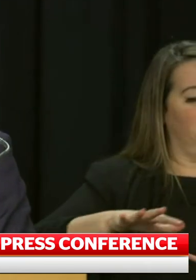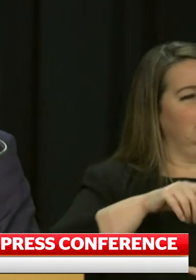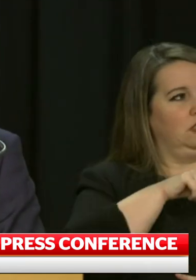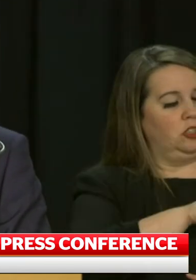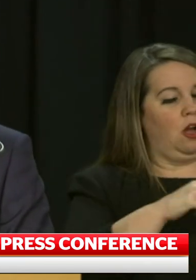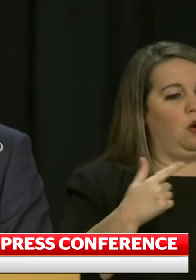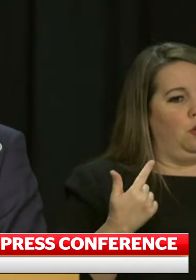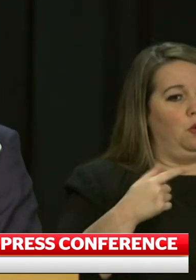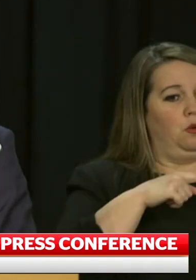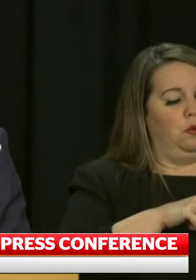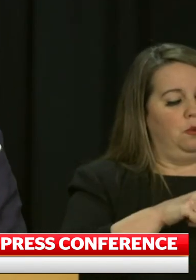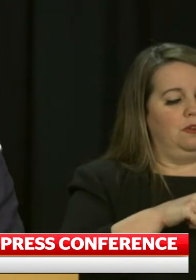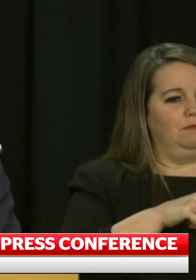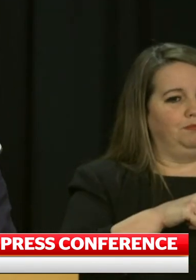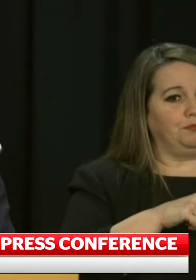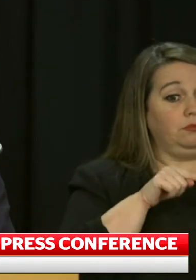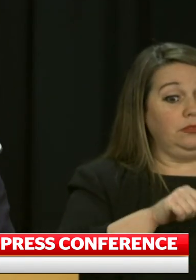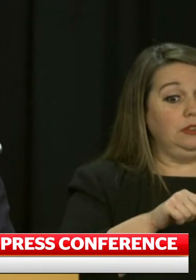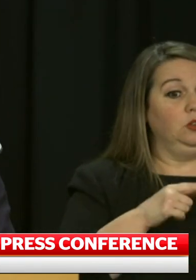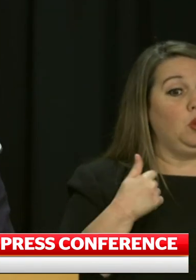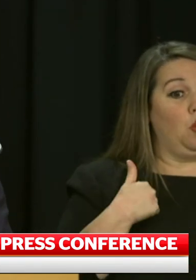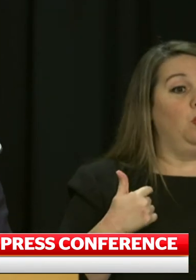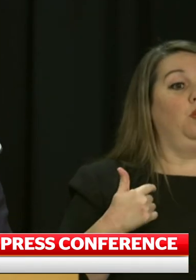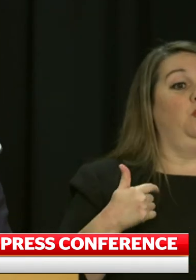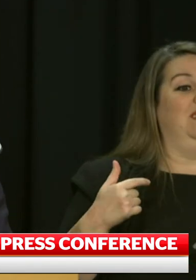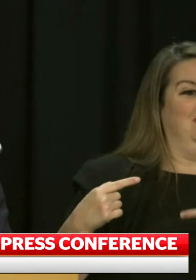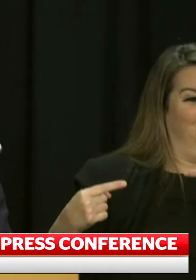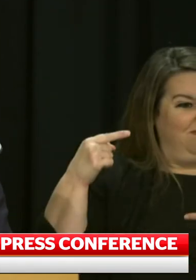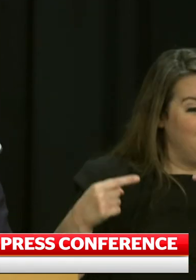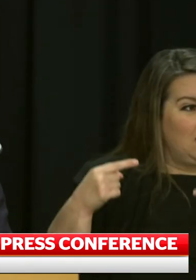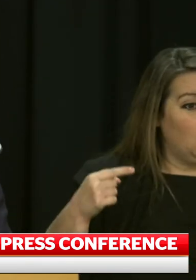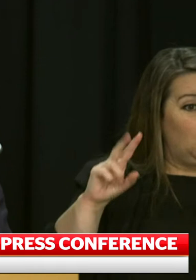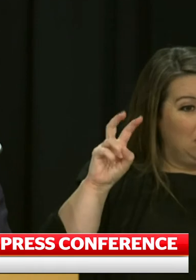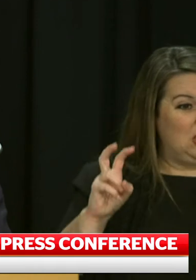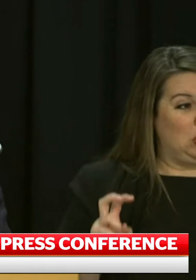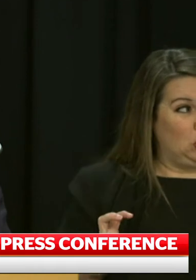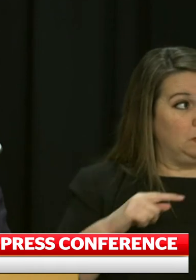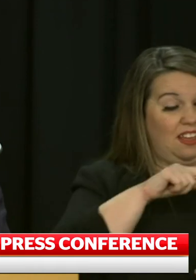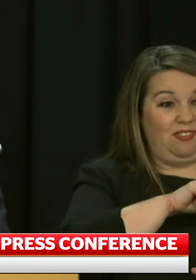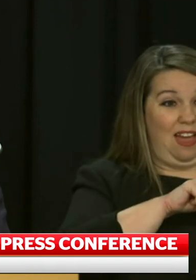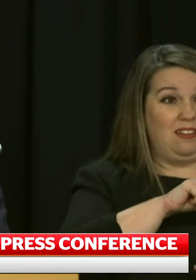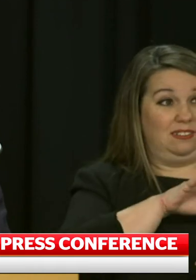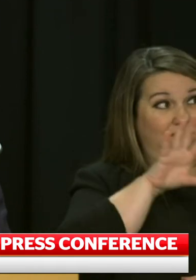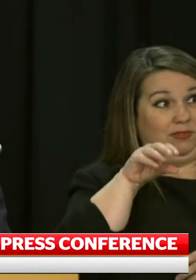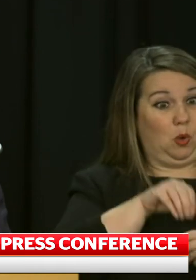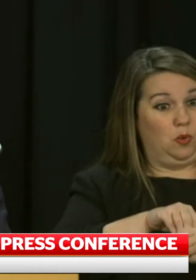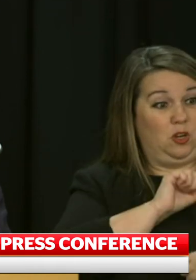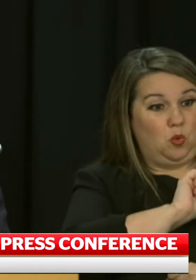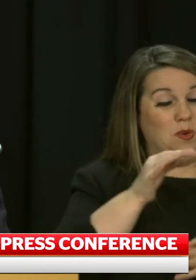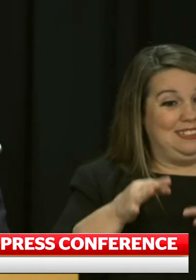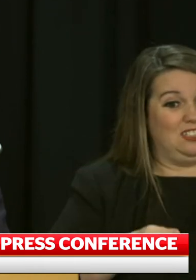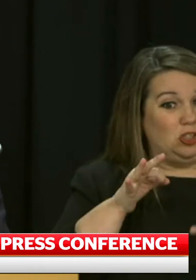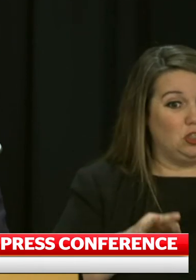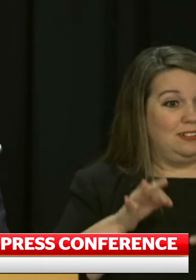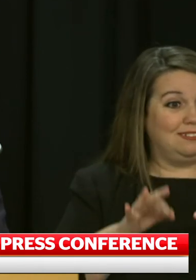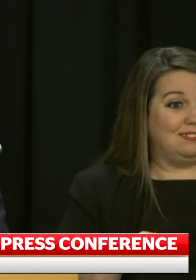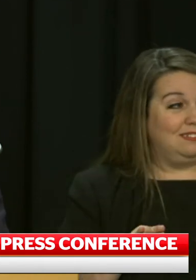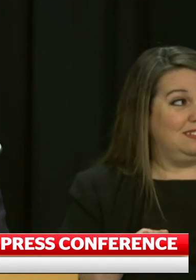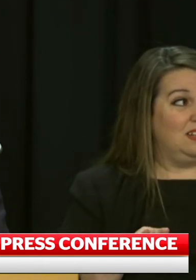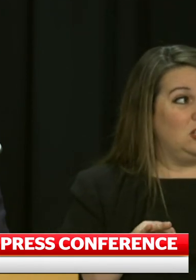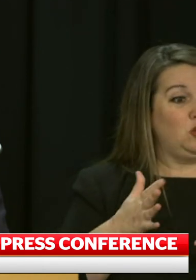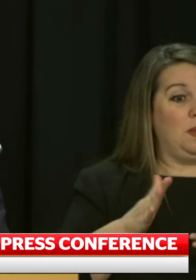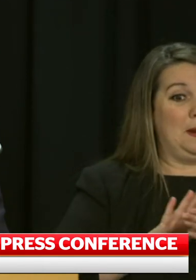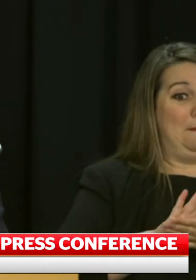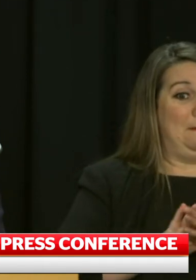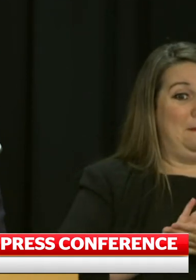struggles per se, but geopolitical issues factored into this decision, and could it be seen as a way, as a move that New Zealand's bolstering